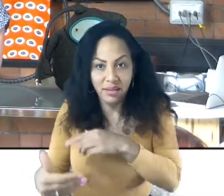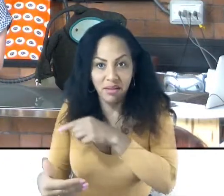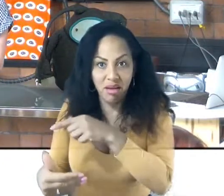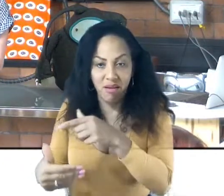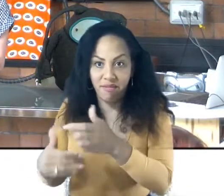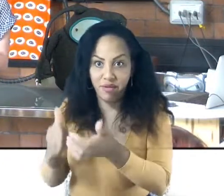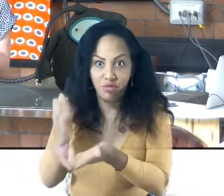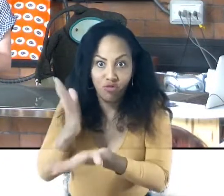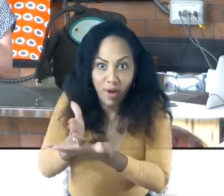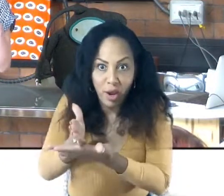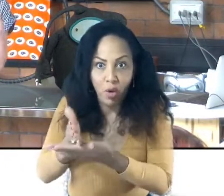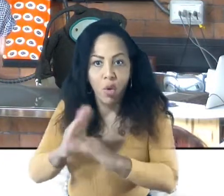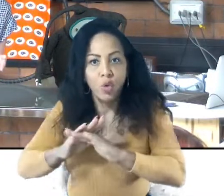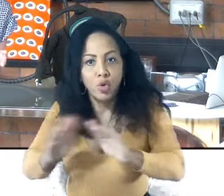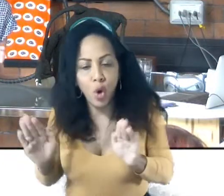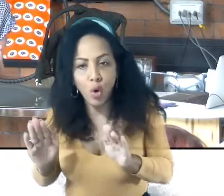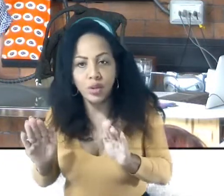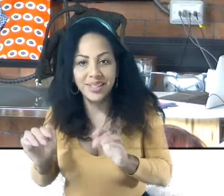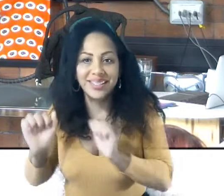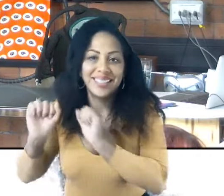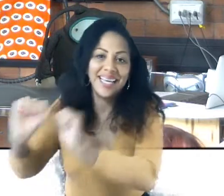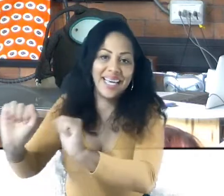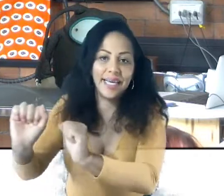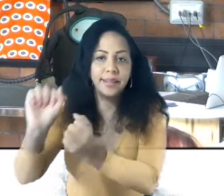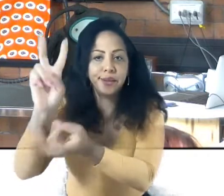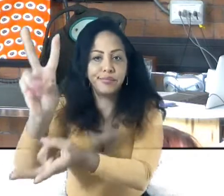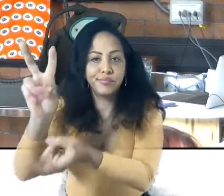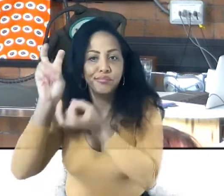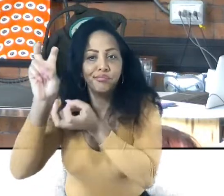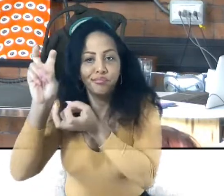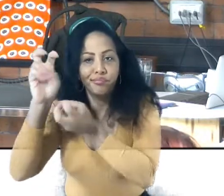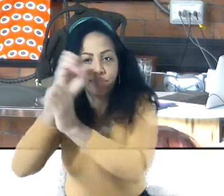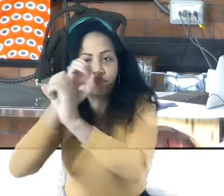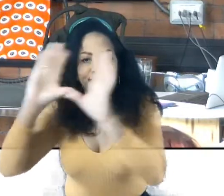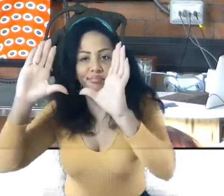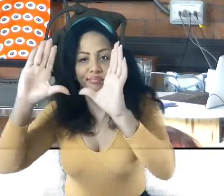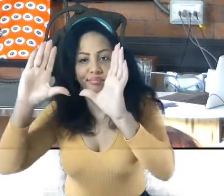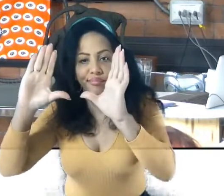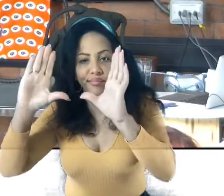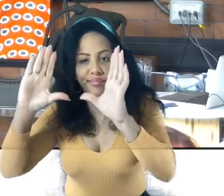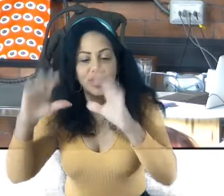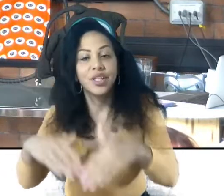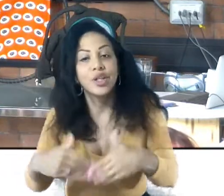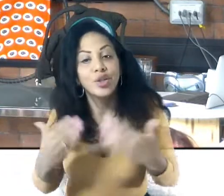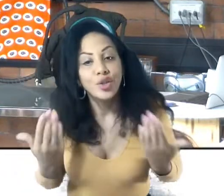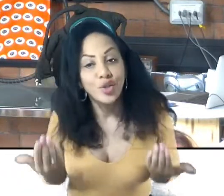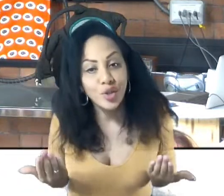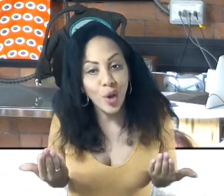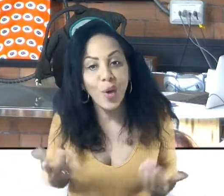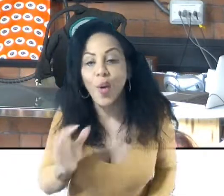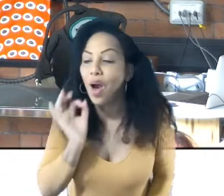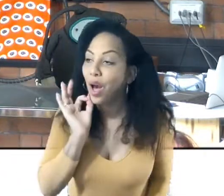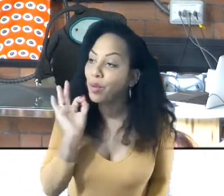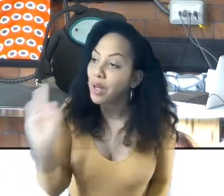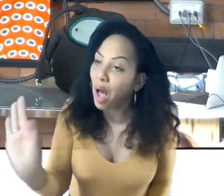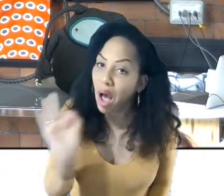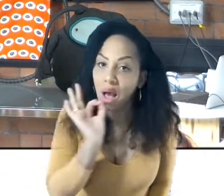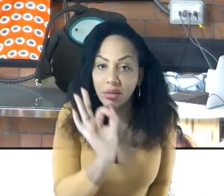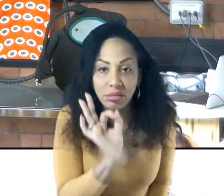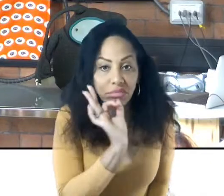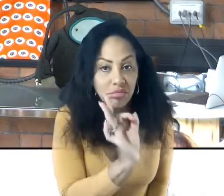So I started talking to these people and asking about their special places, what they would put on the map. I